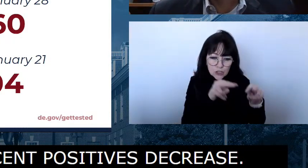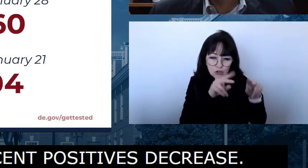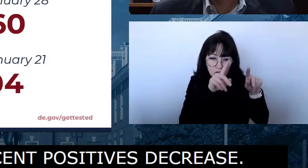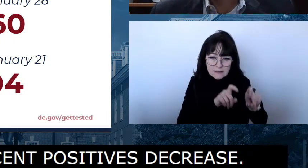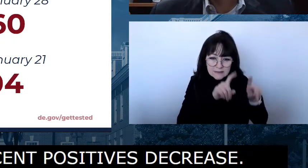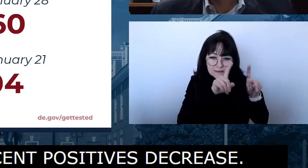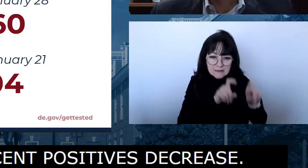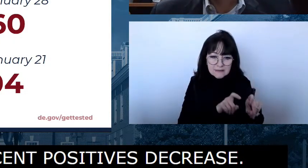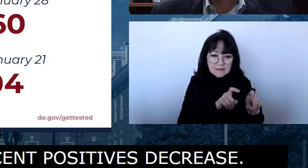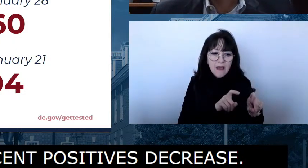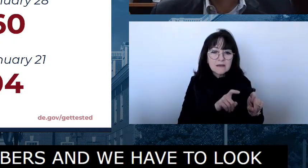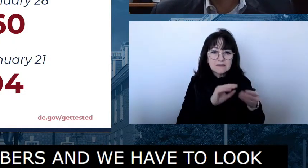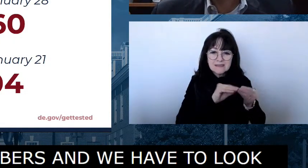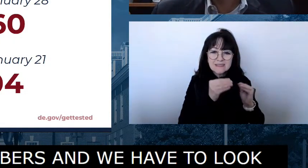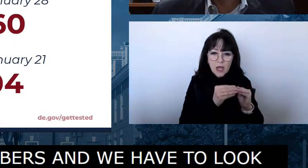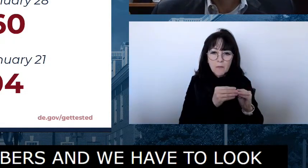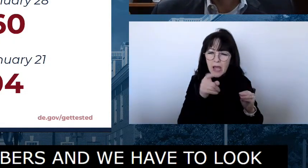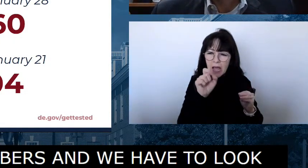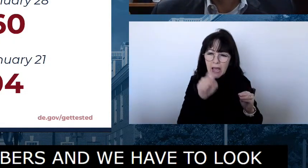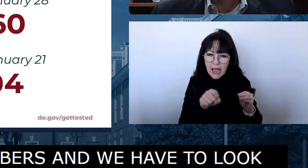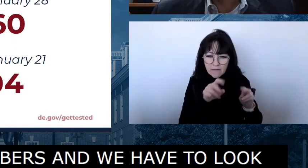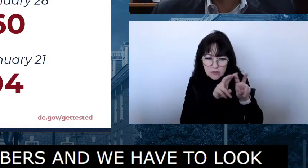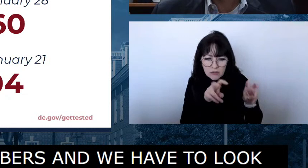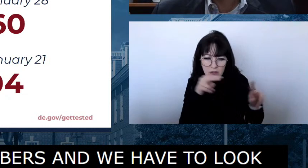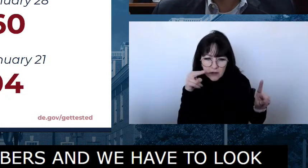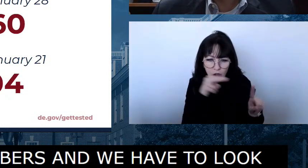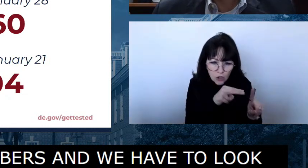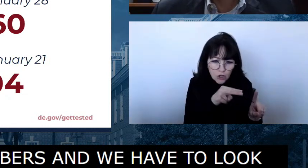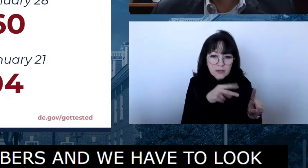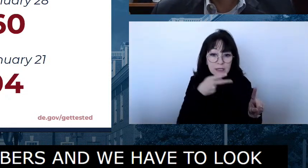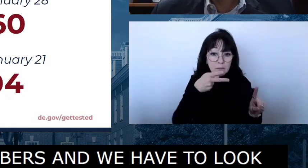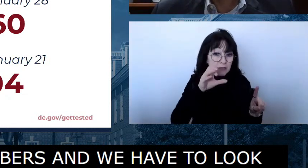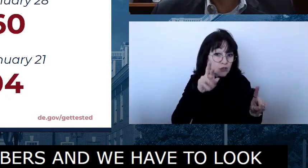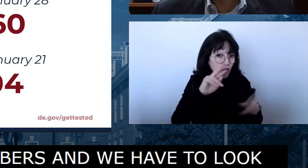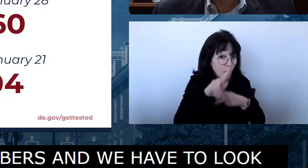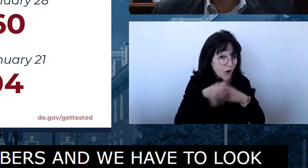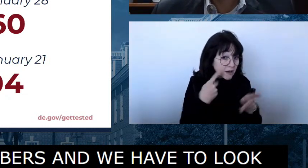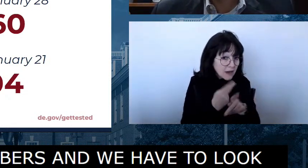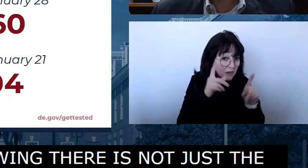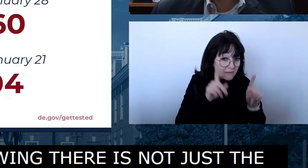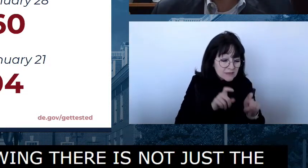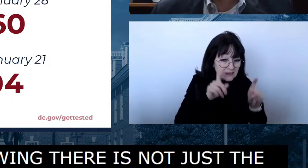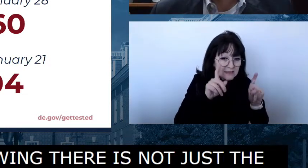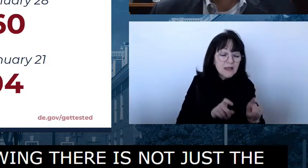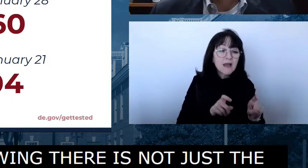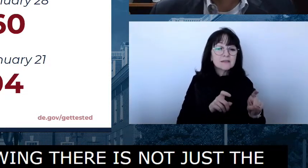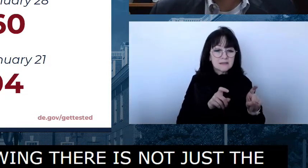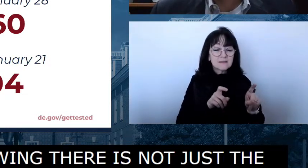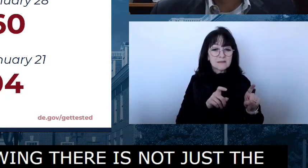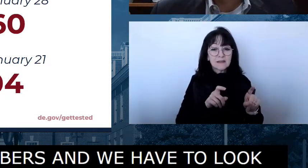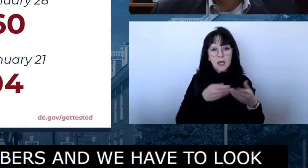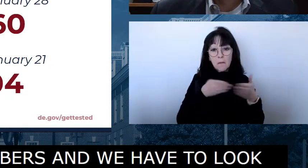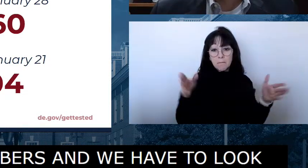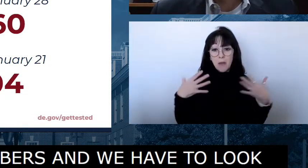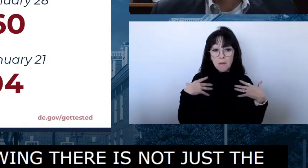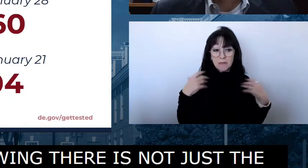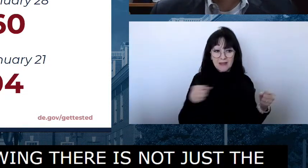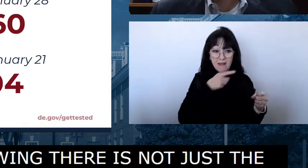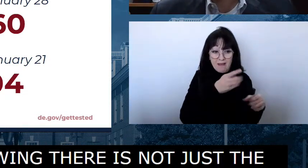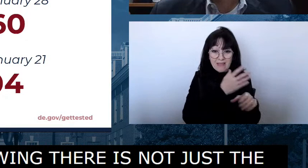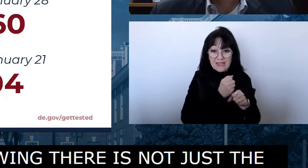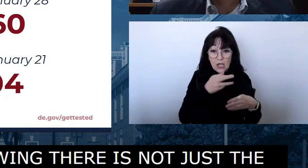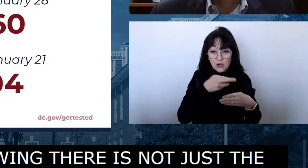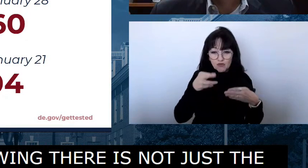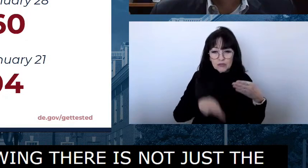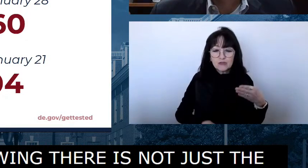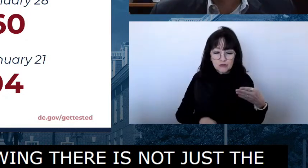PCRs or those that are done through a system where public health gets the results of them, and they're all important. They're all